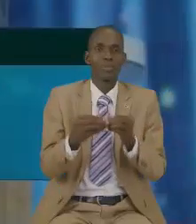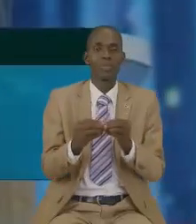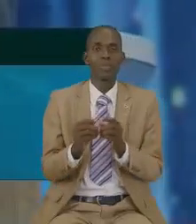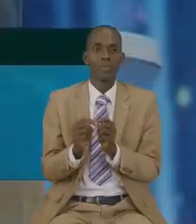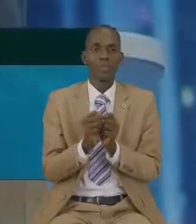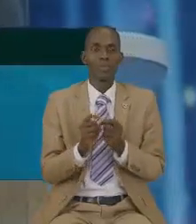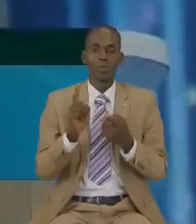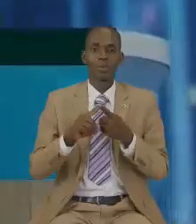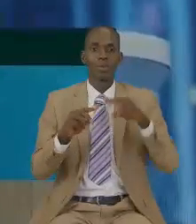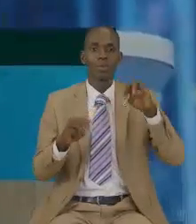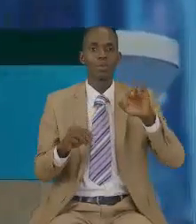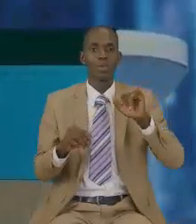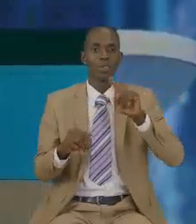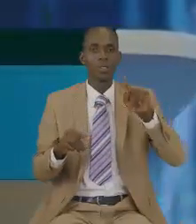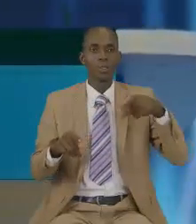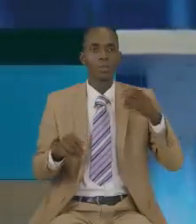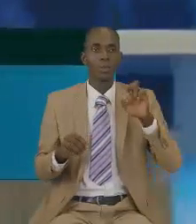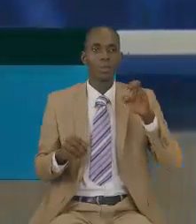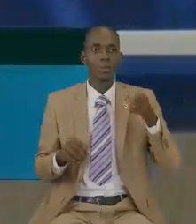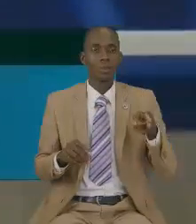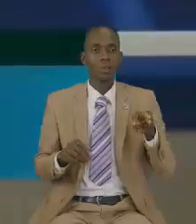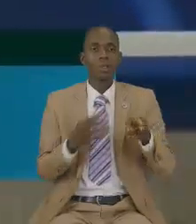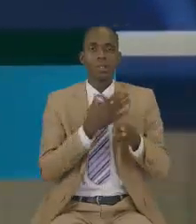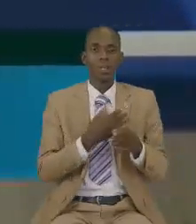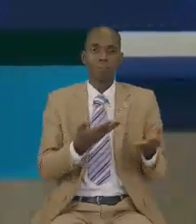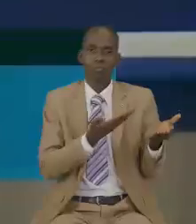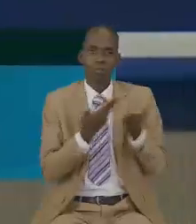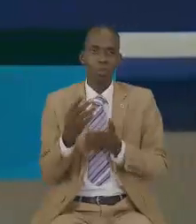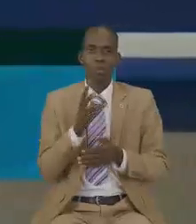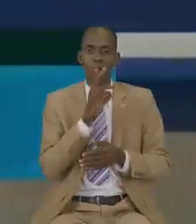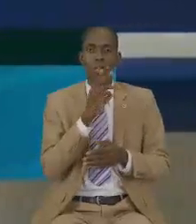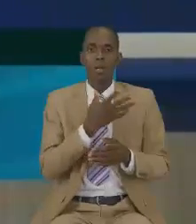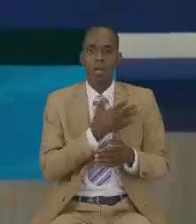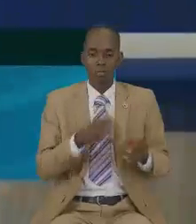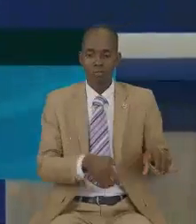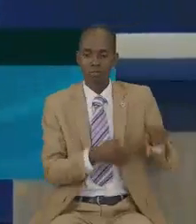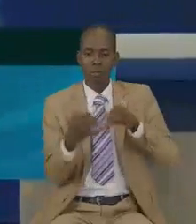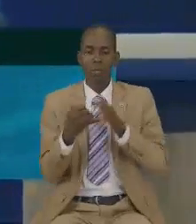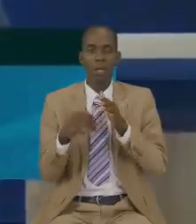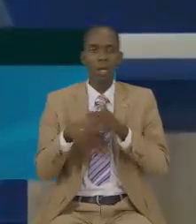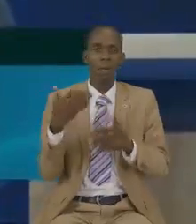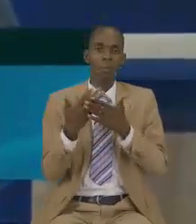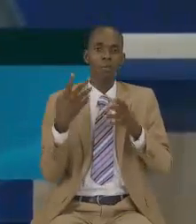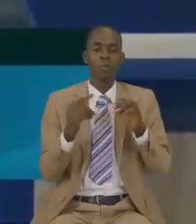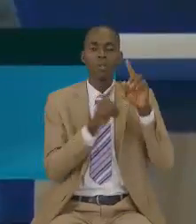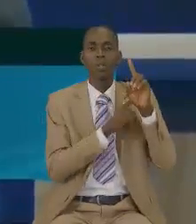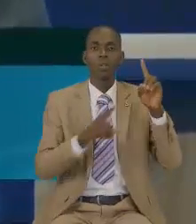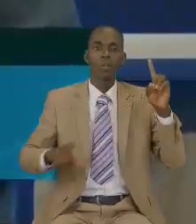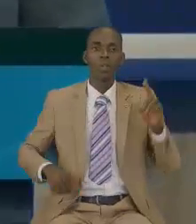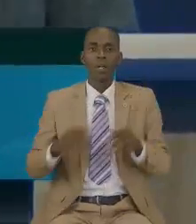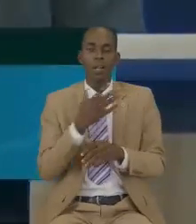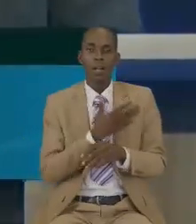Mizpah and drew water and poured it out before the Lord. And